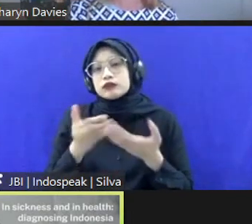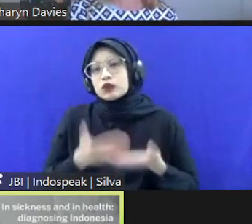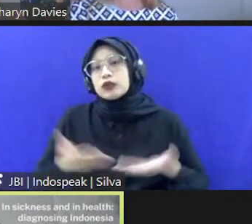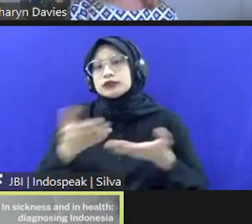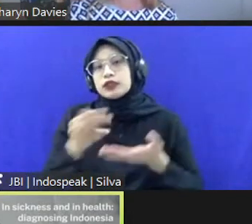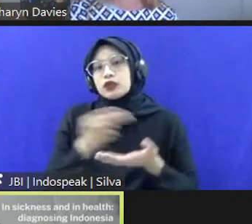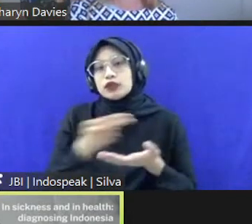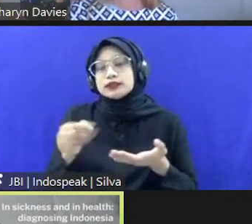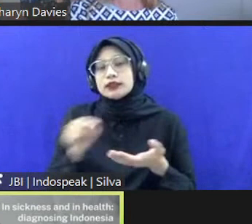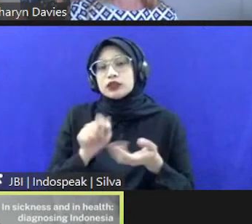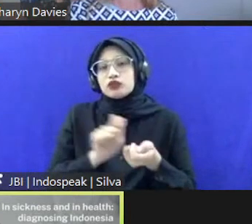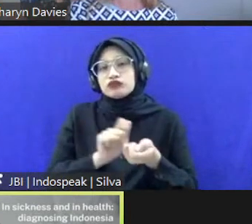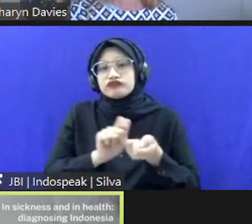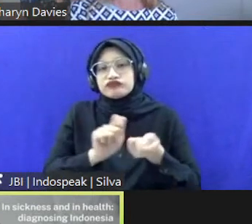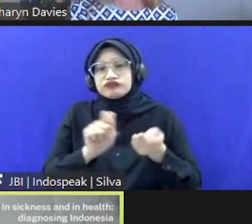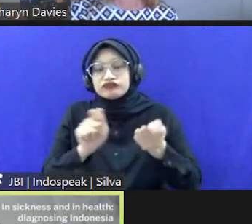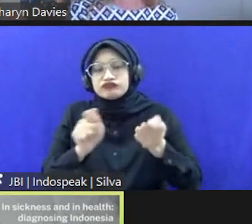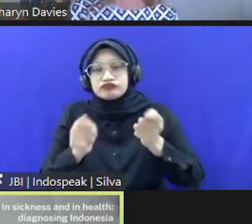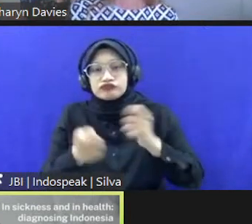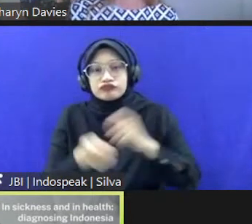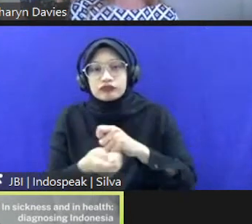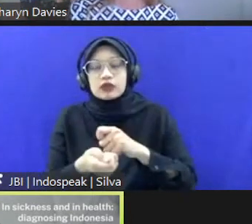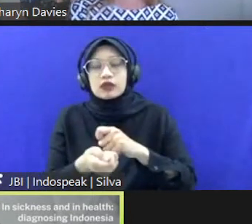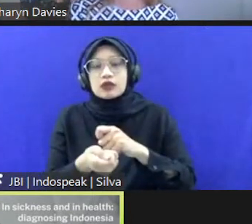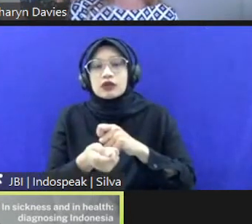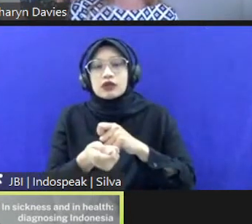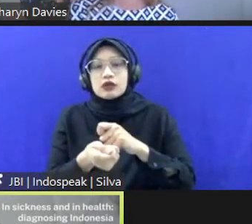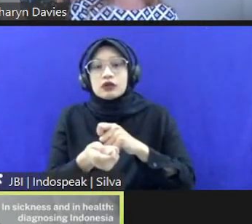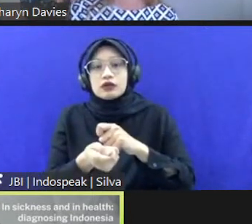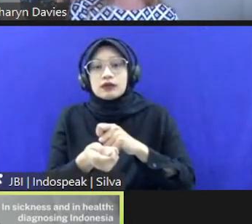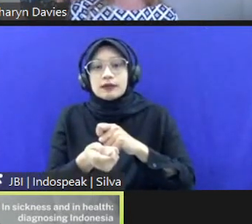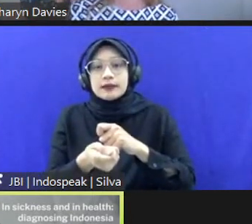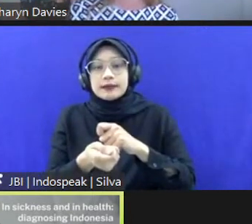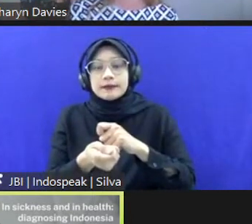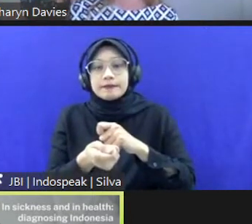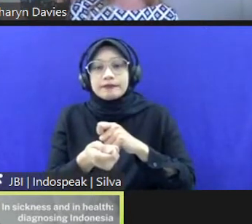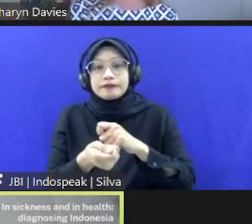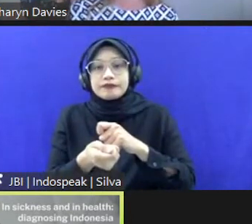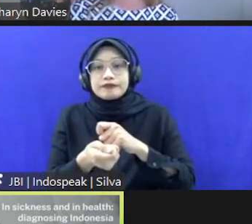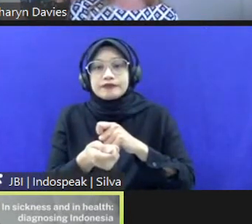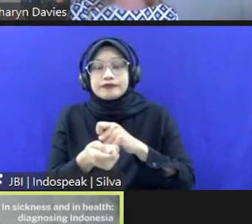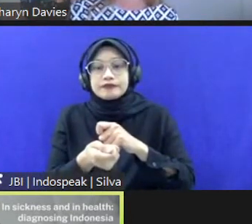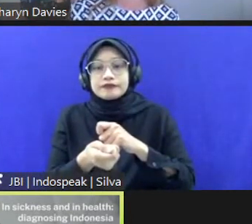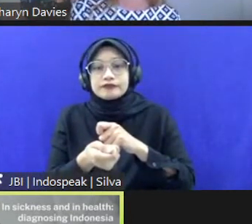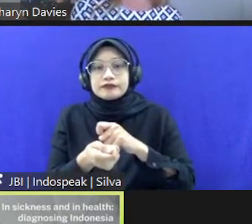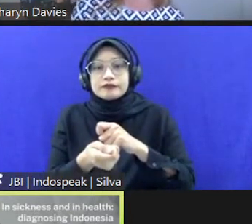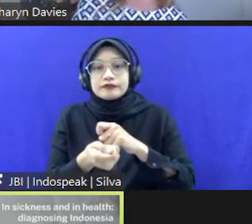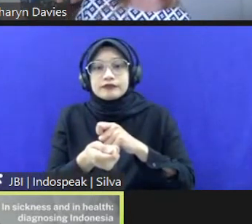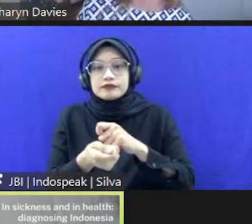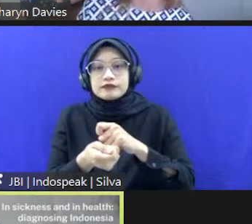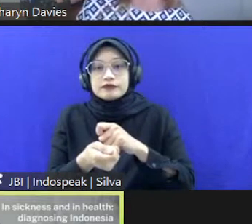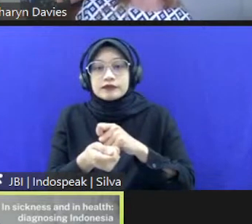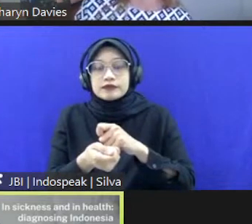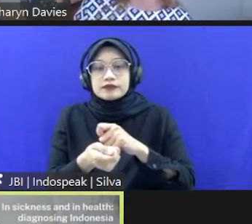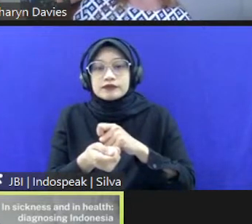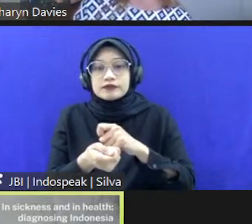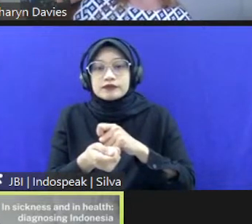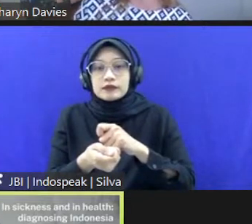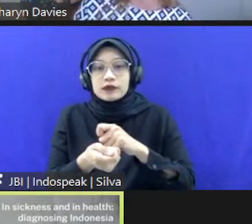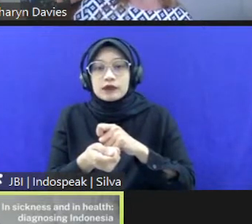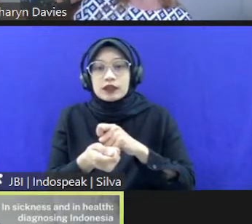more kind of sick or disease affected because of